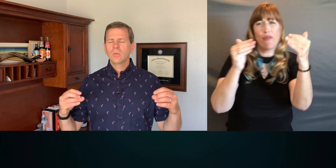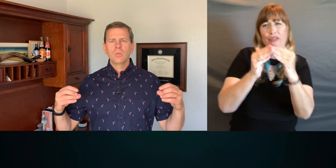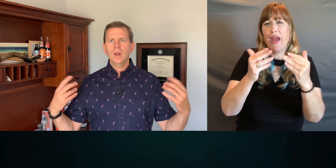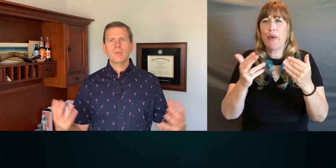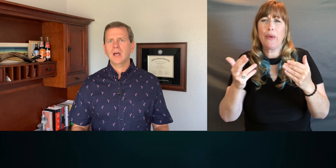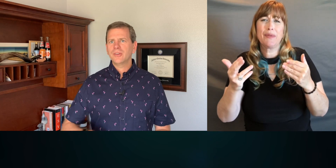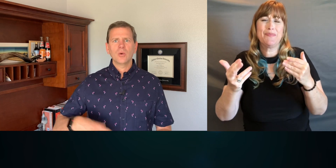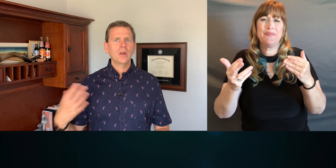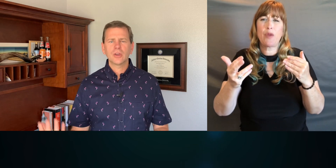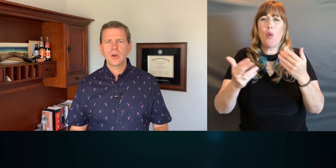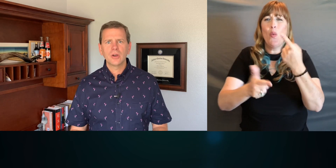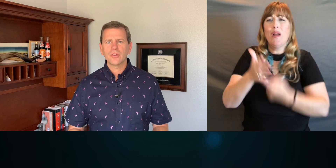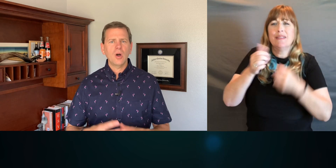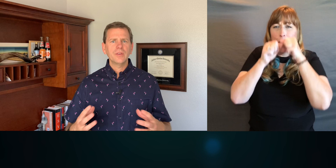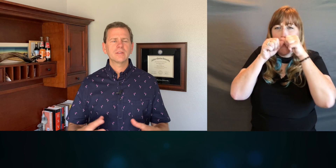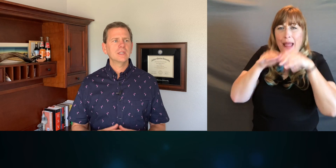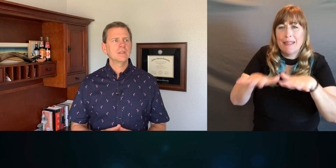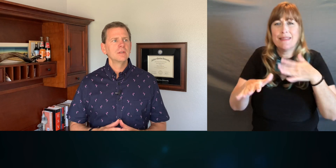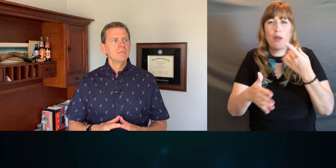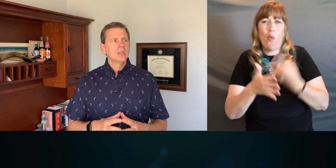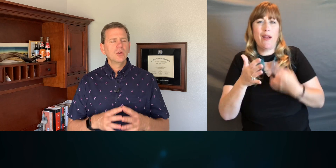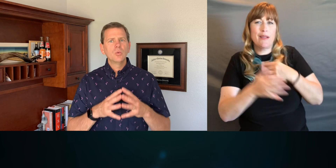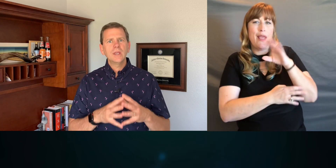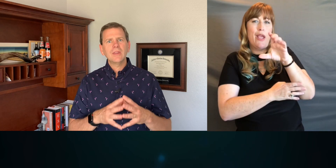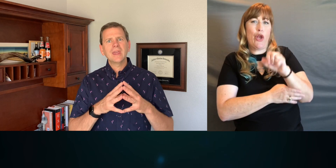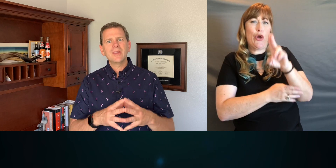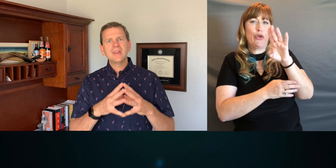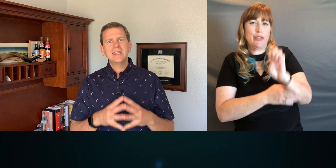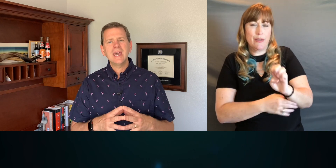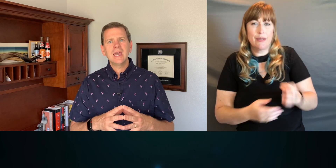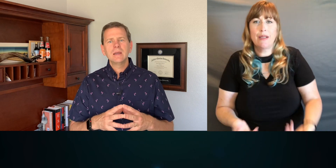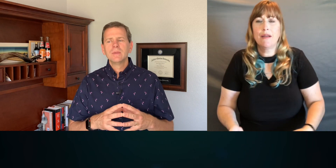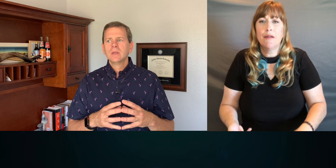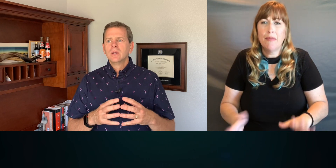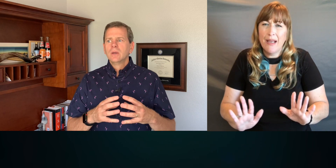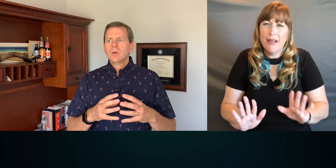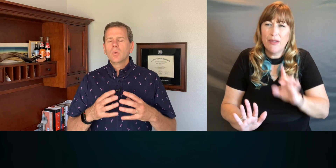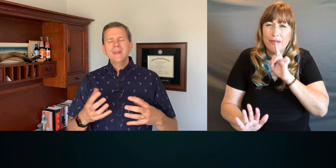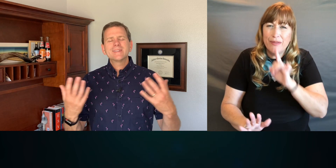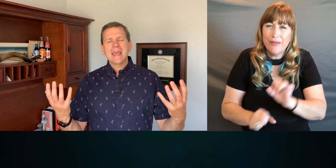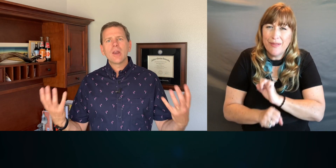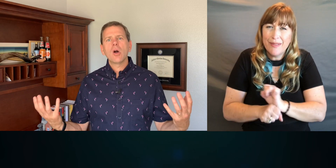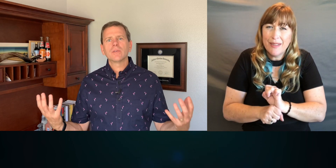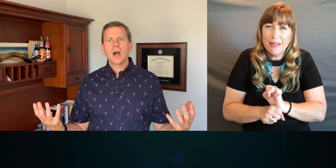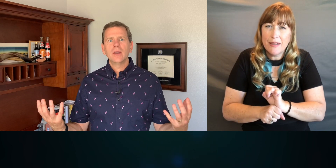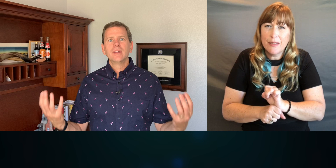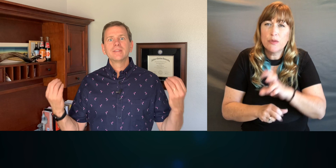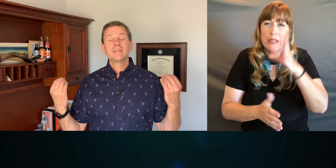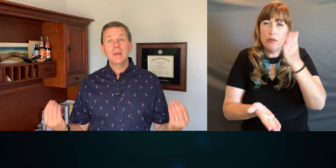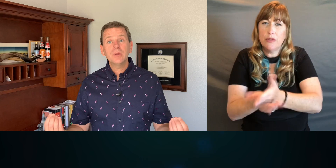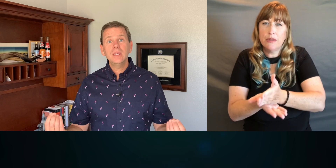know, what is a blessing or what is a curse, all these things, you know, really at the end of the day, we need to stand in awe of